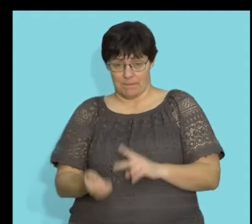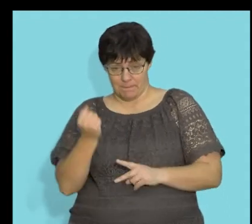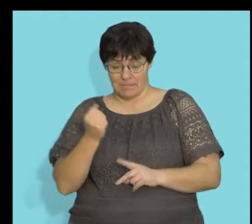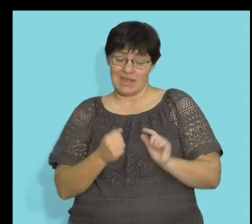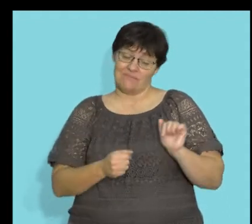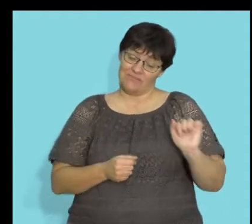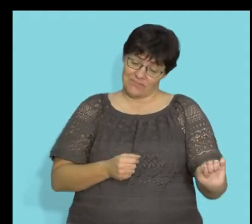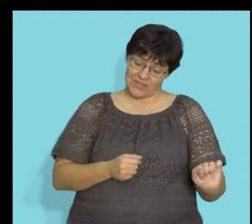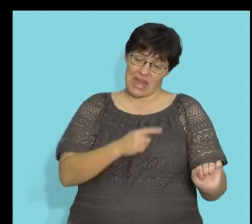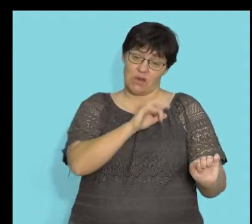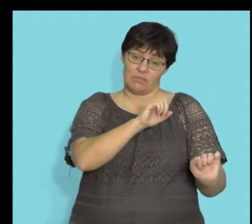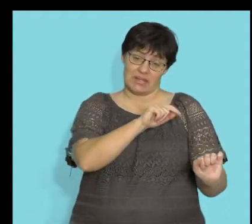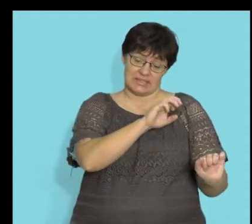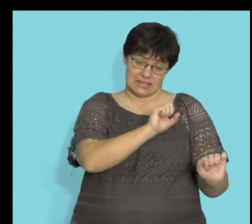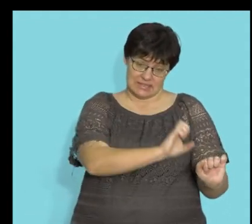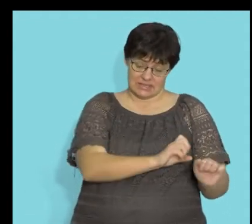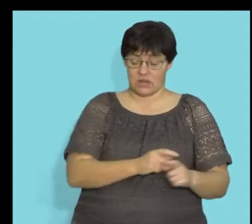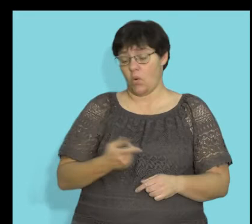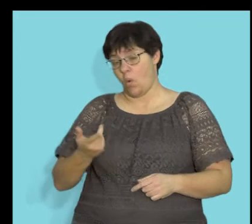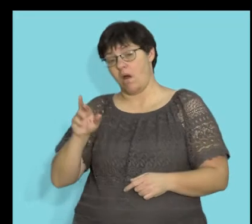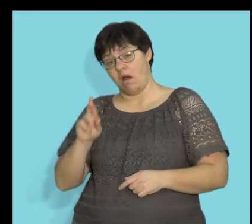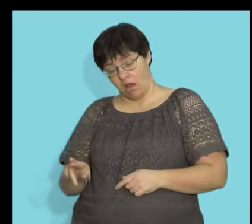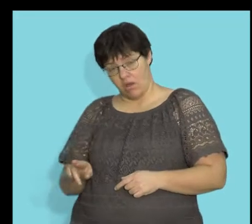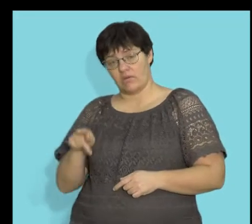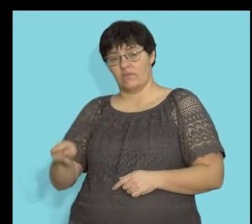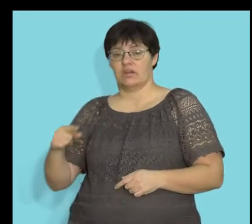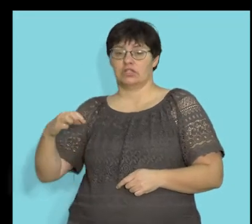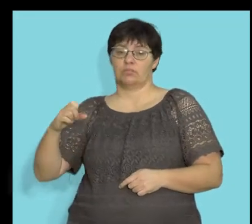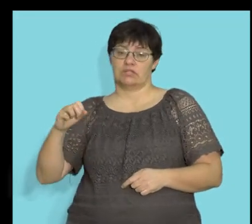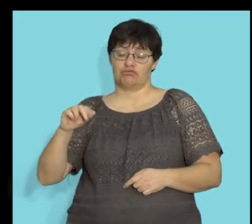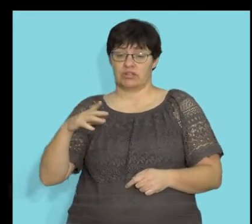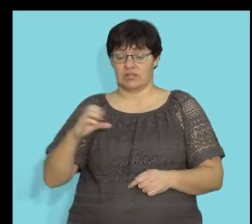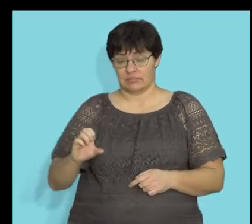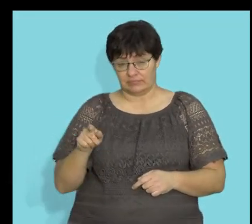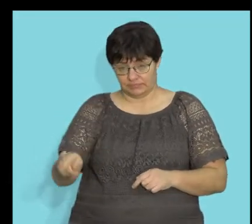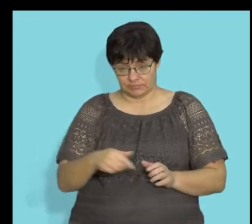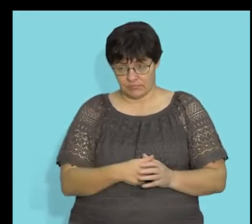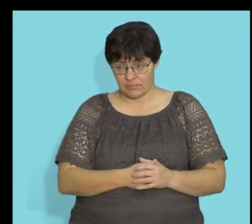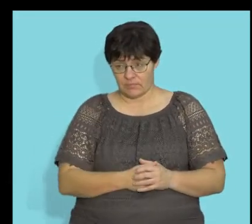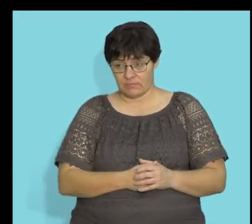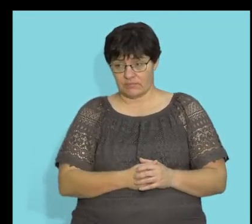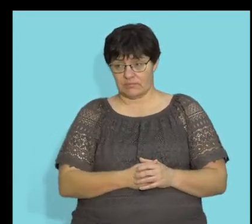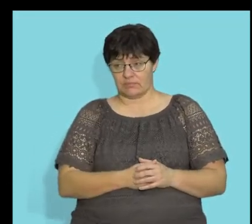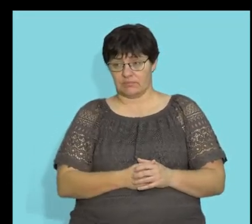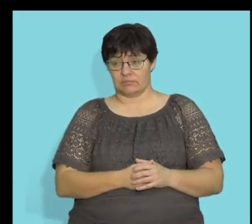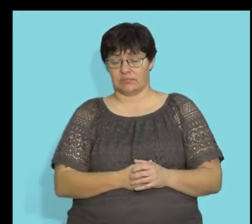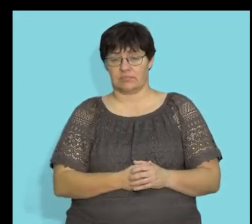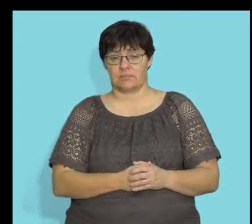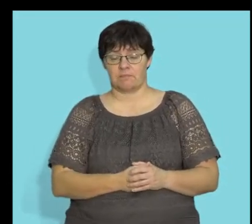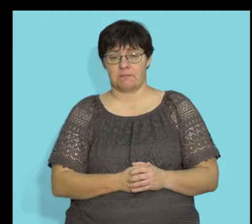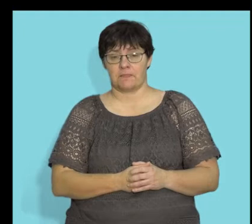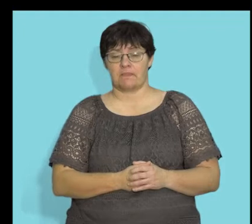an arithmetic series. And we will establish the value of R with the first